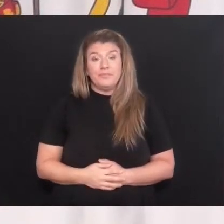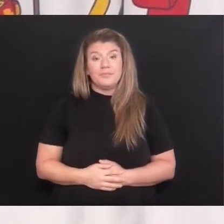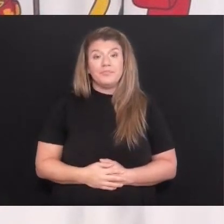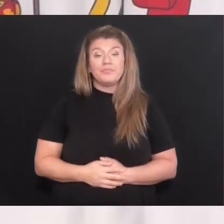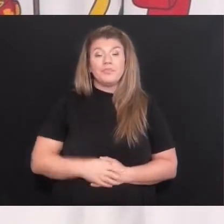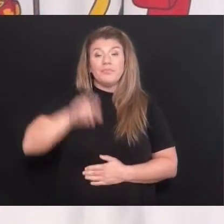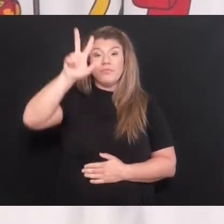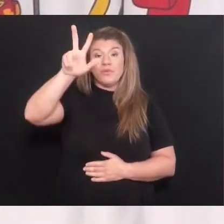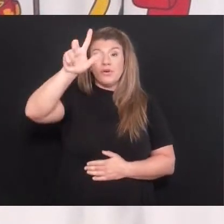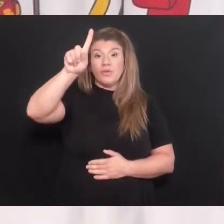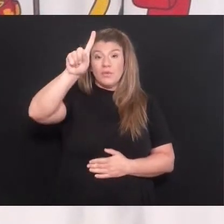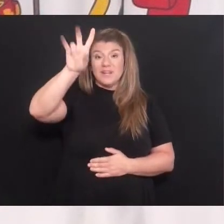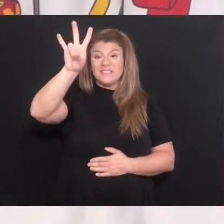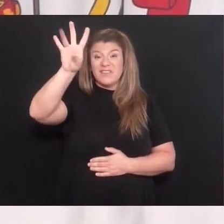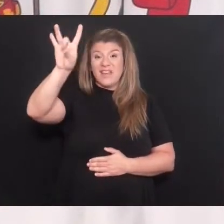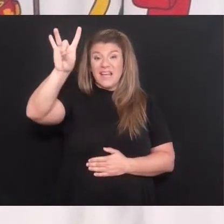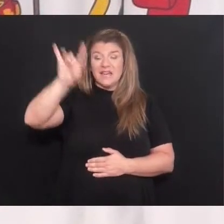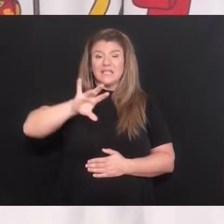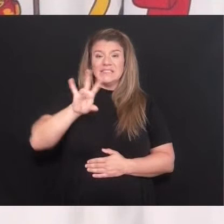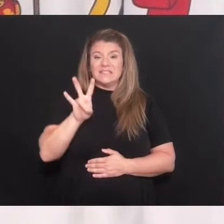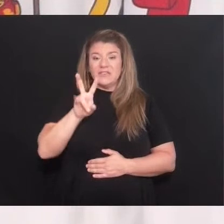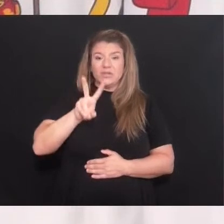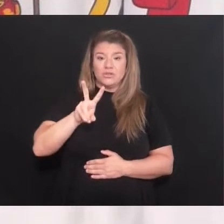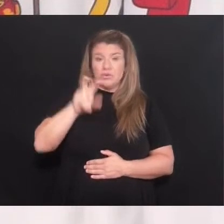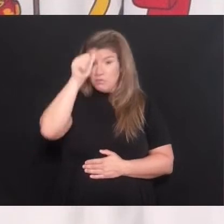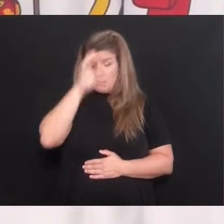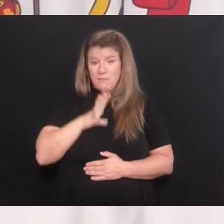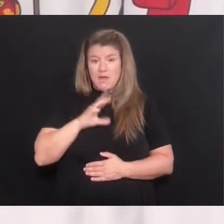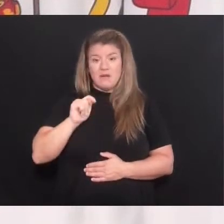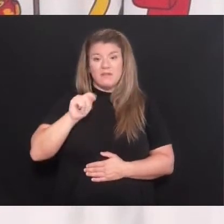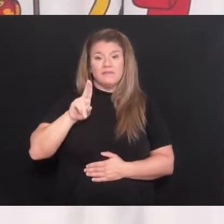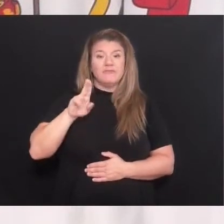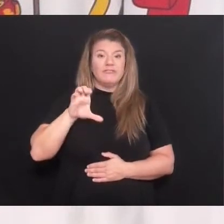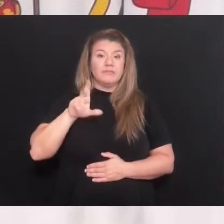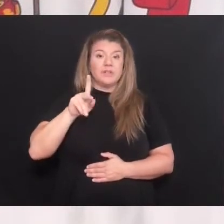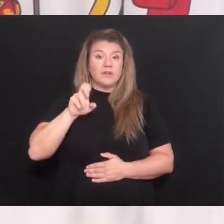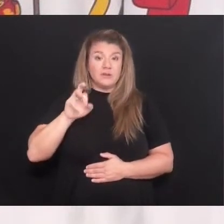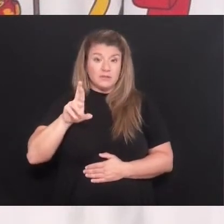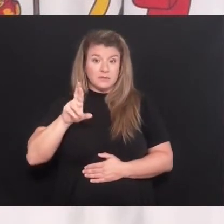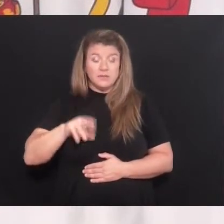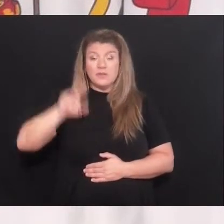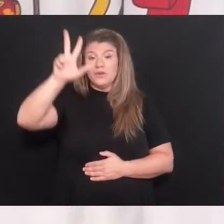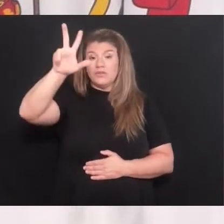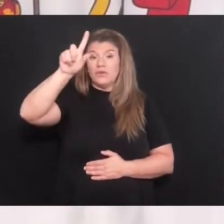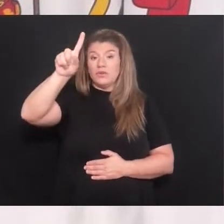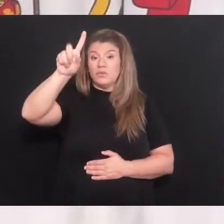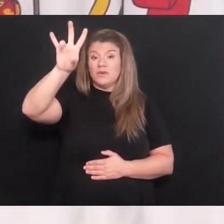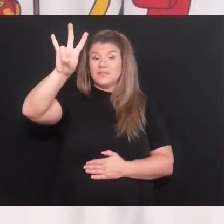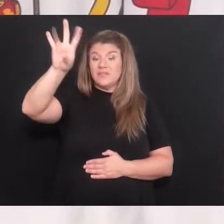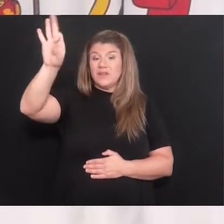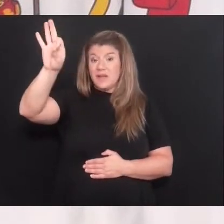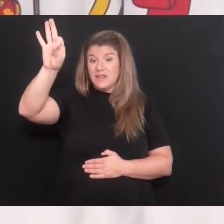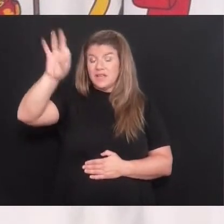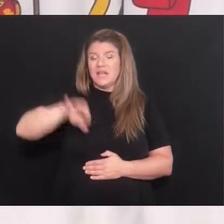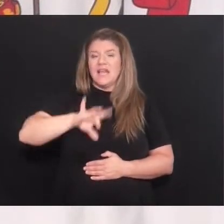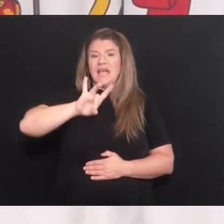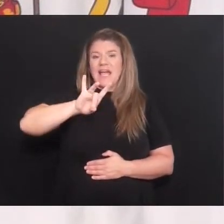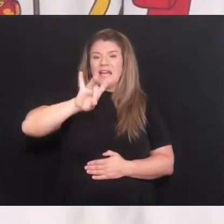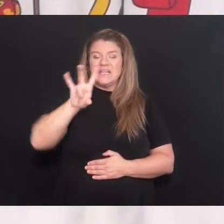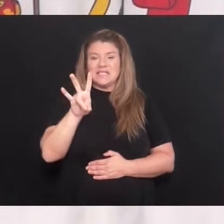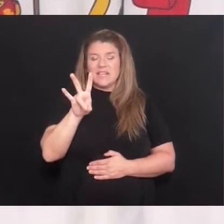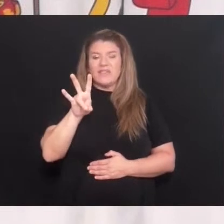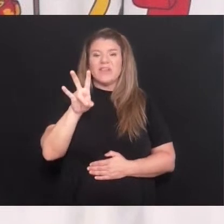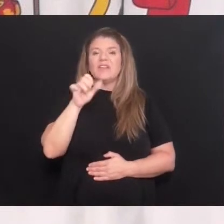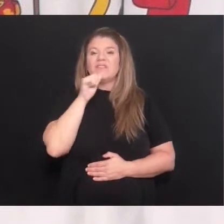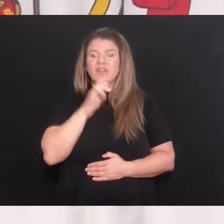The 3,178th death is a 72-year-old male from Tucker County. The 3,179th death, an